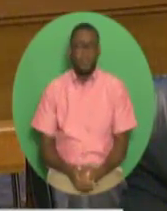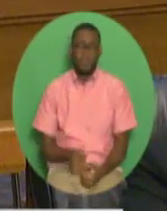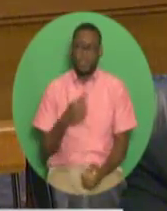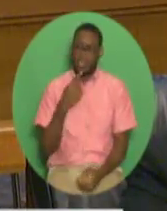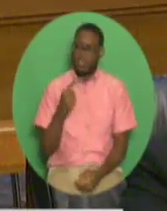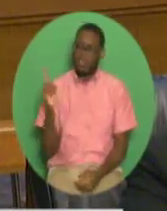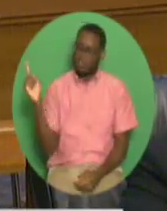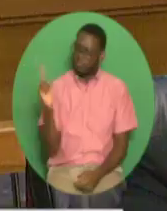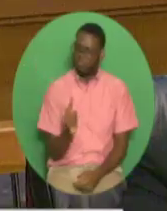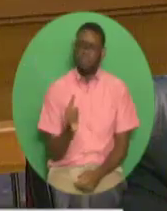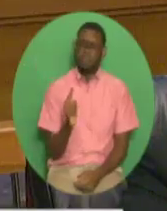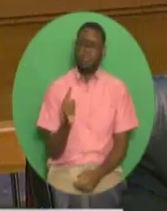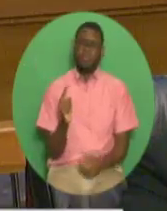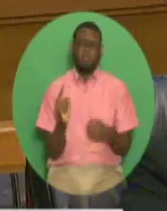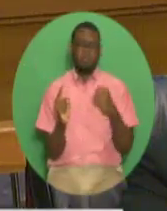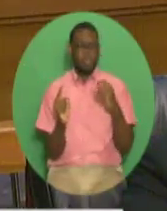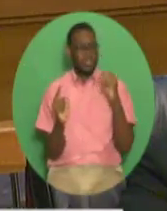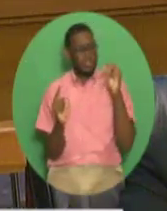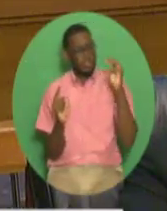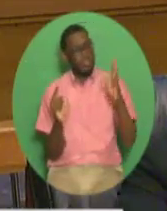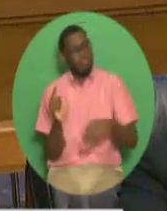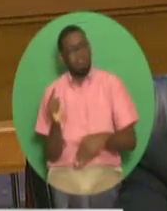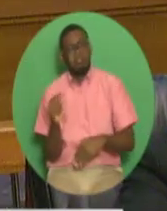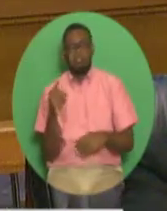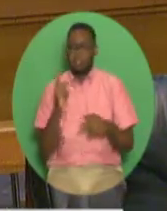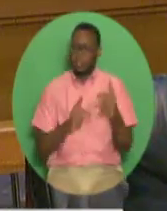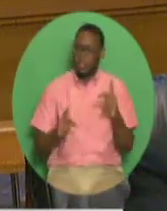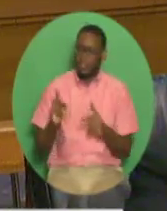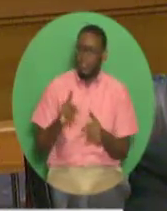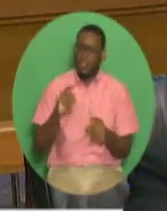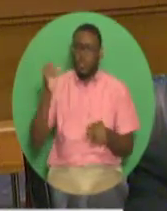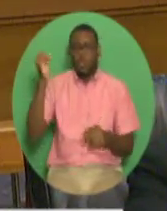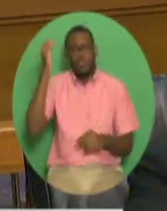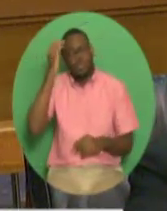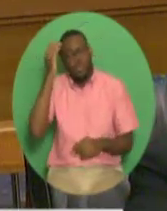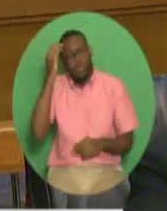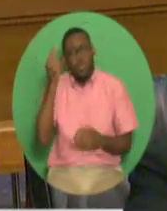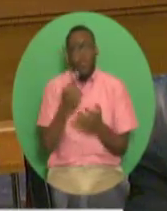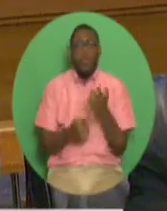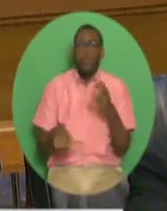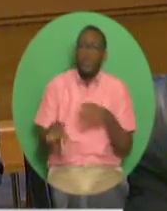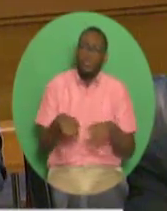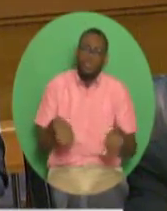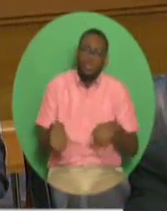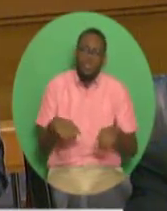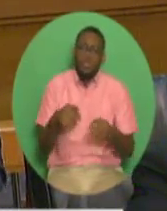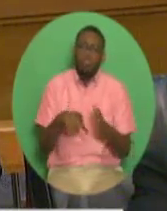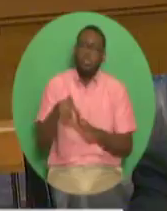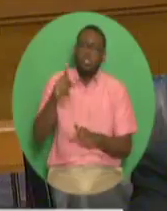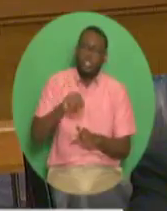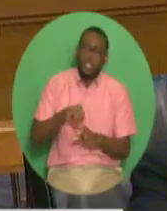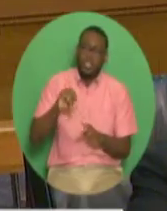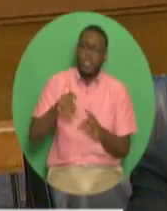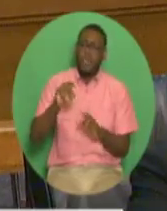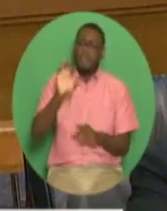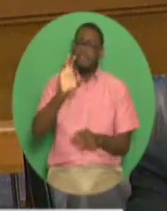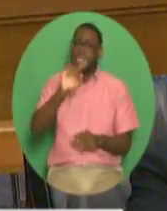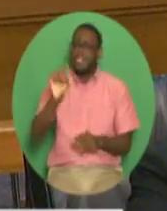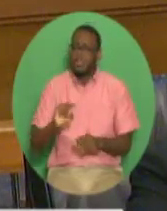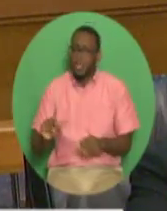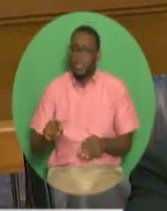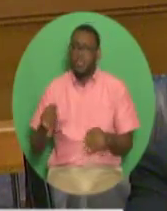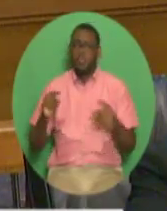want to get from the government a response and an update as to where we are headed with that project. One of the other concerns